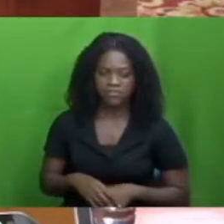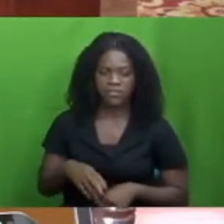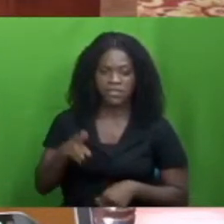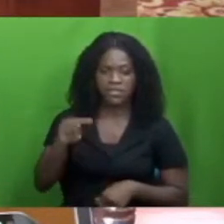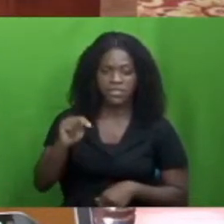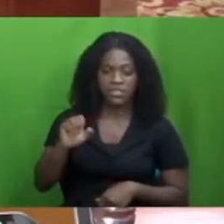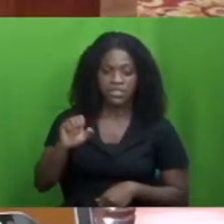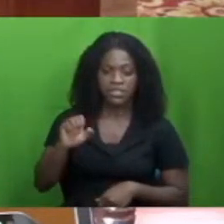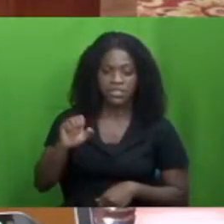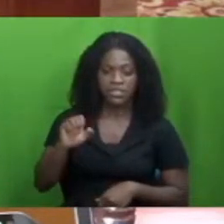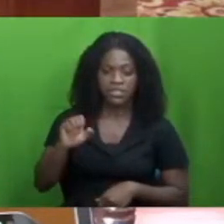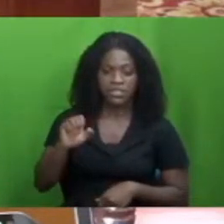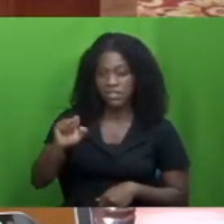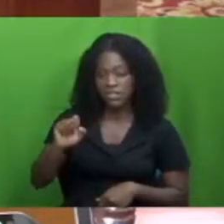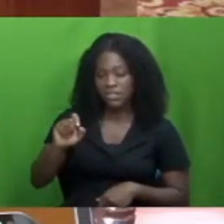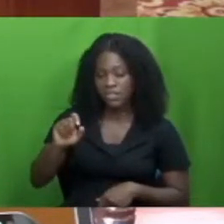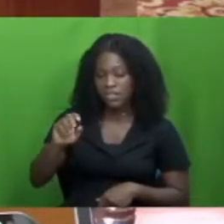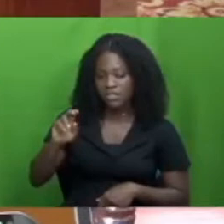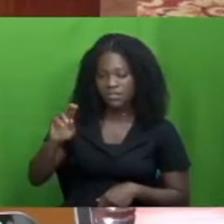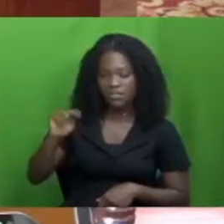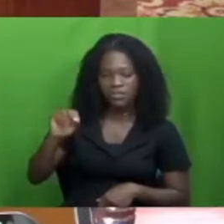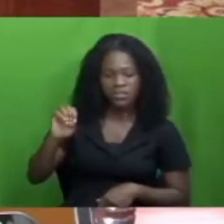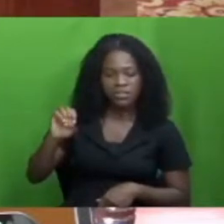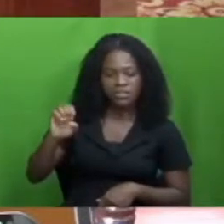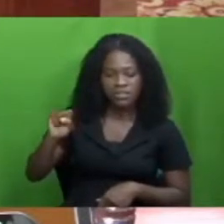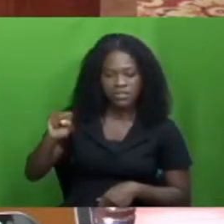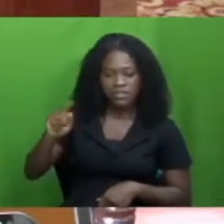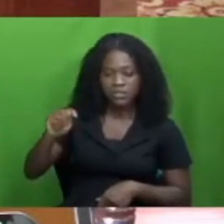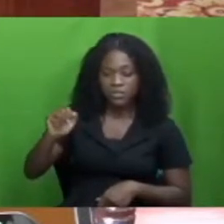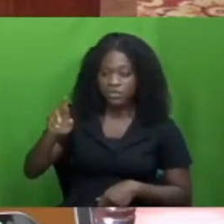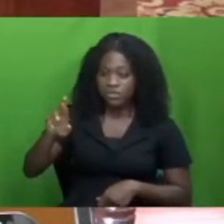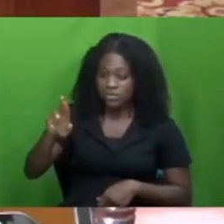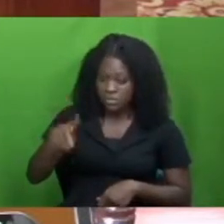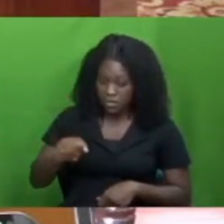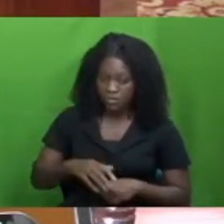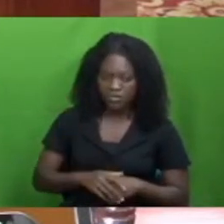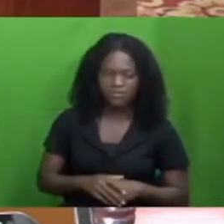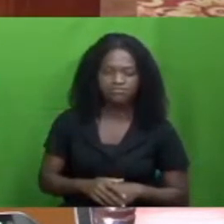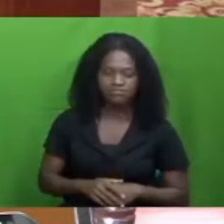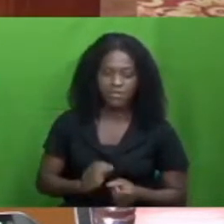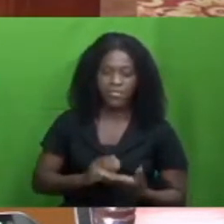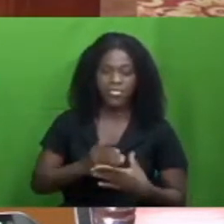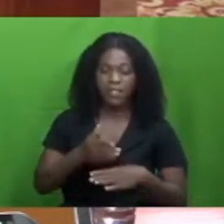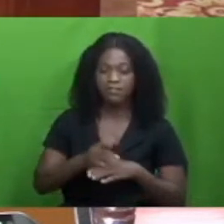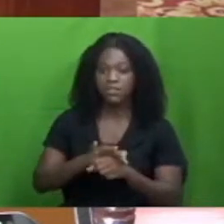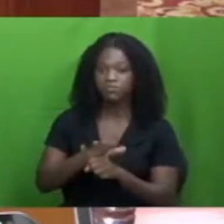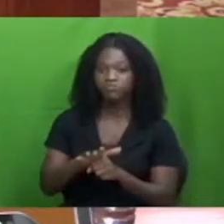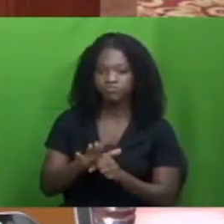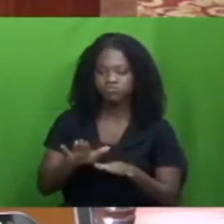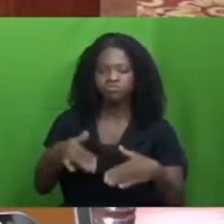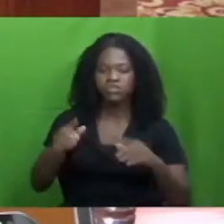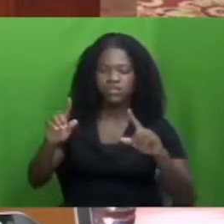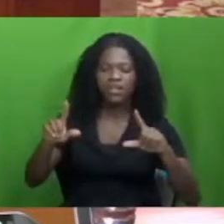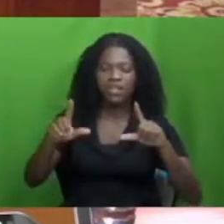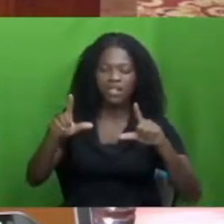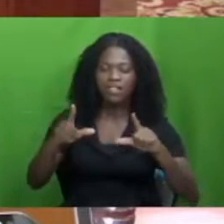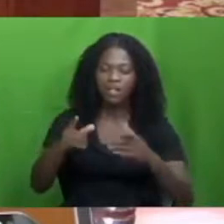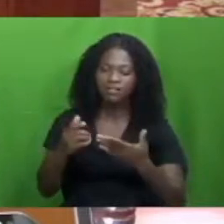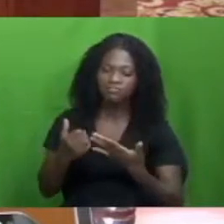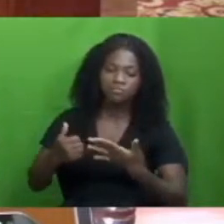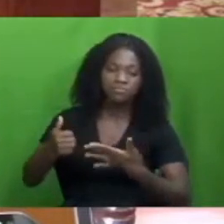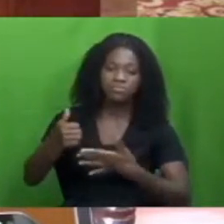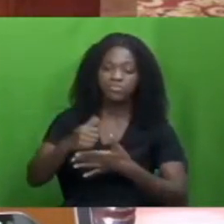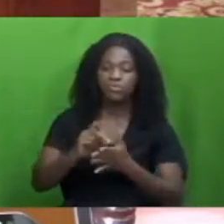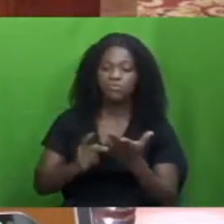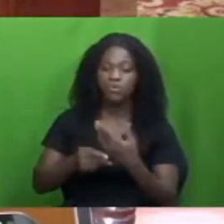Ghana Economic Transformation Project launched the HUBS Acceleration Grants Program in April